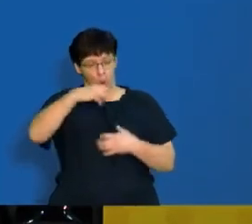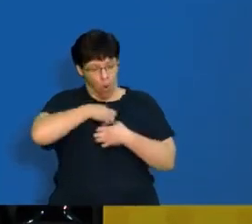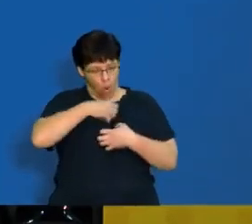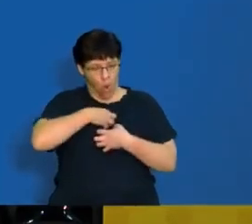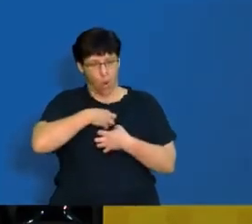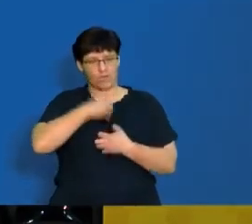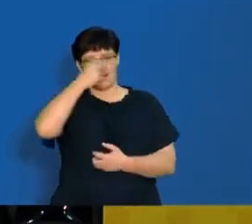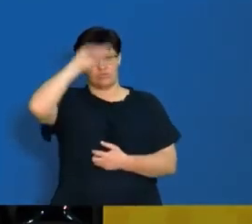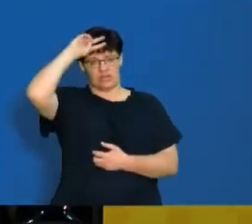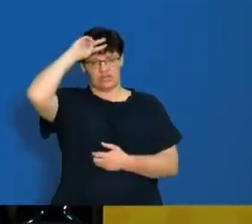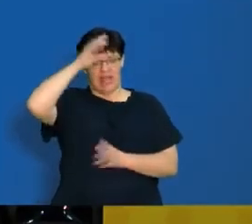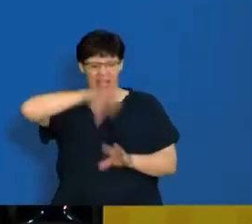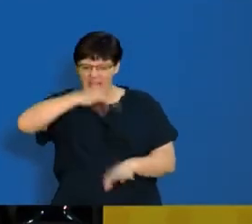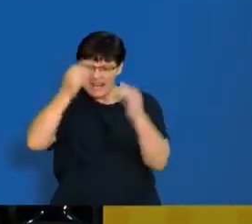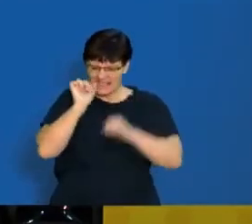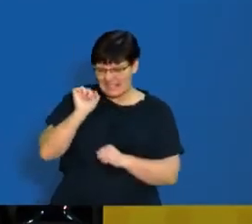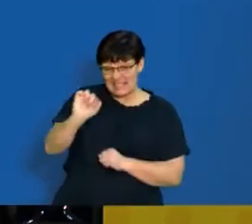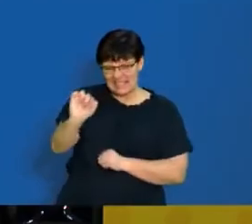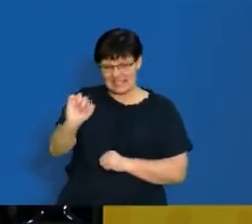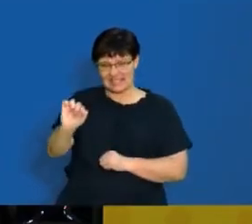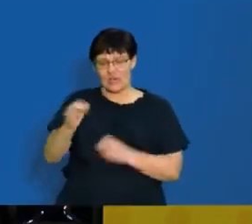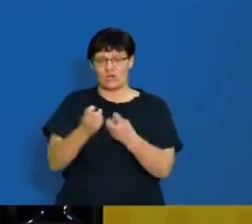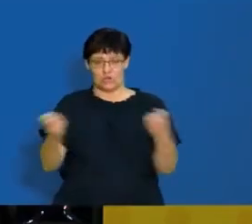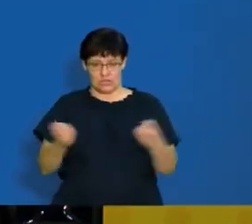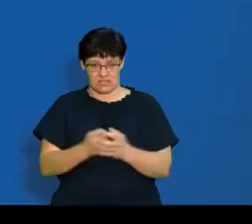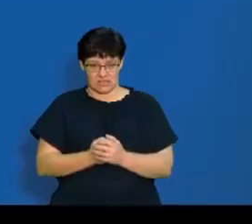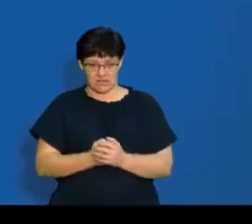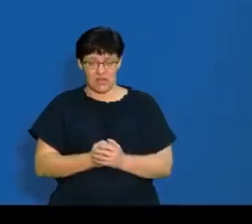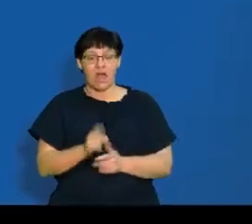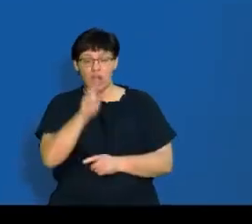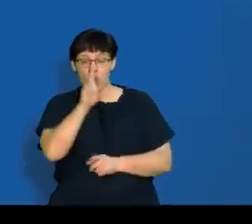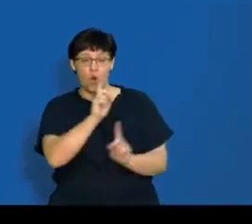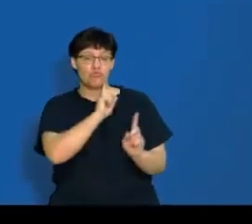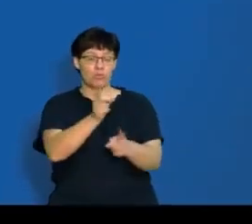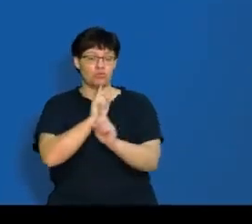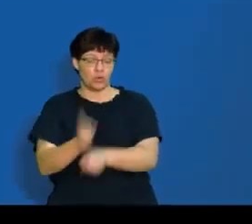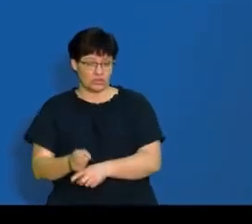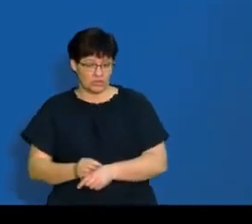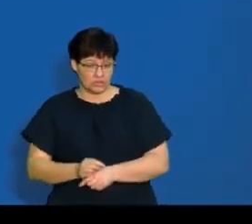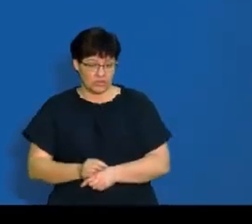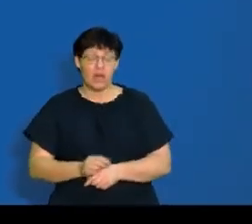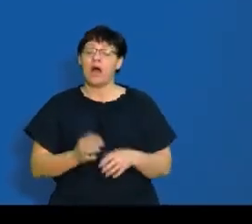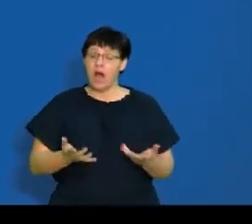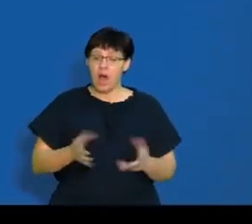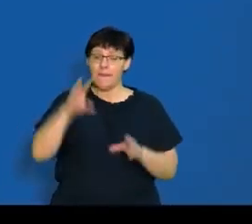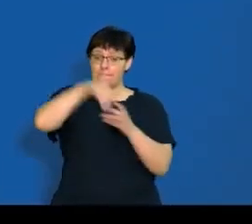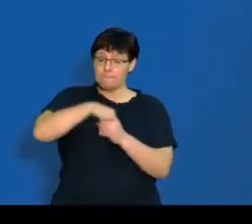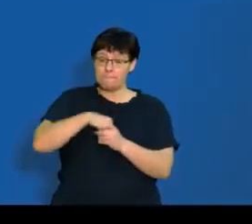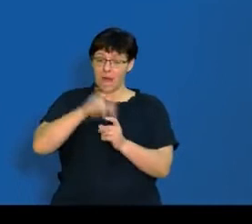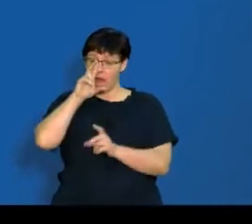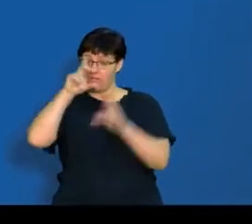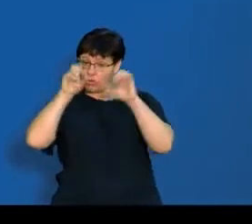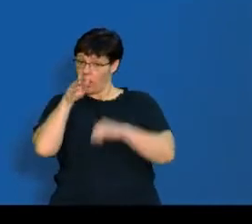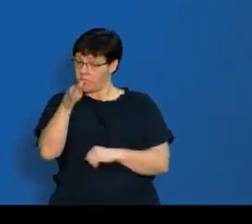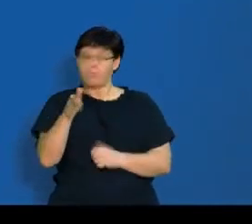interpretation and analysis of that visual source. Okay, if you look at these possible responses, they are not found in the visual. However,